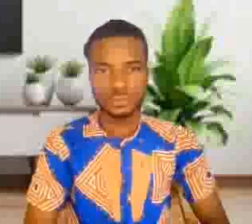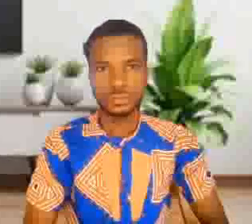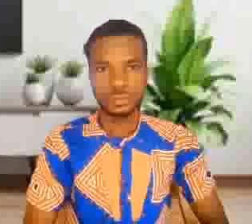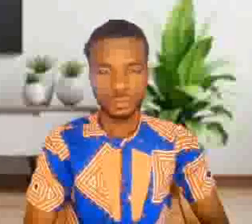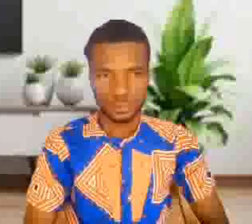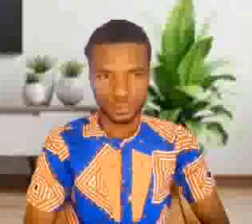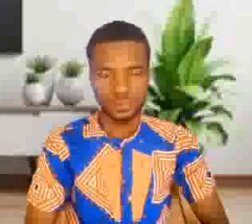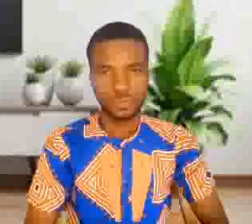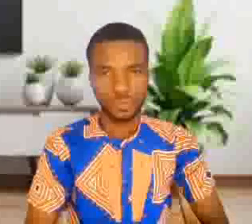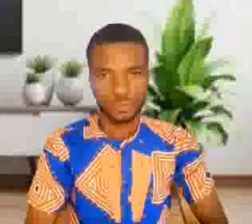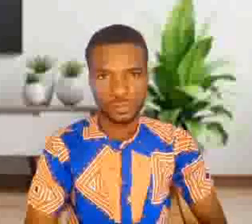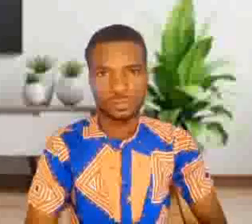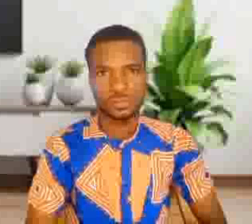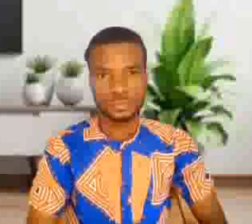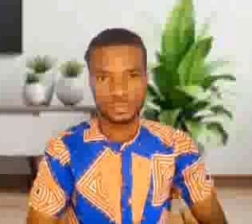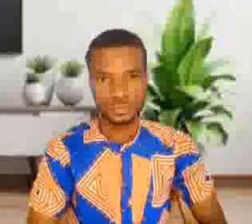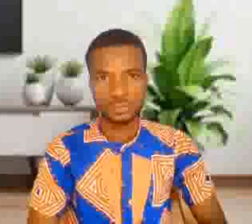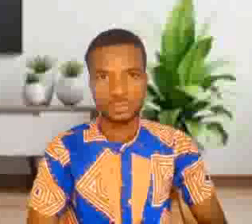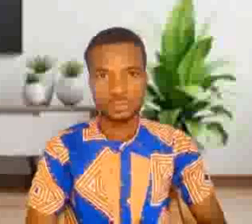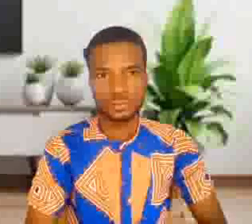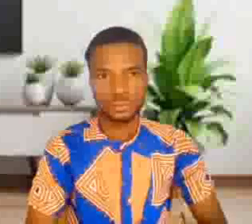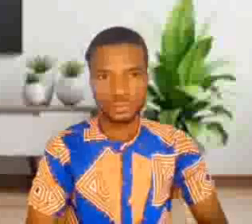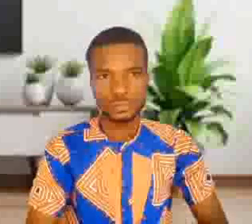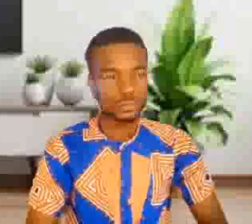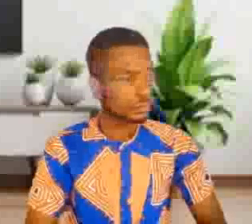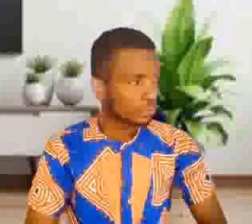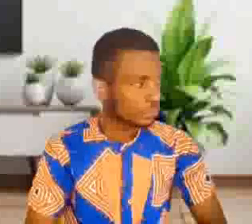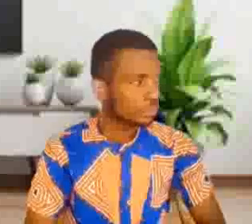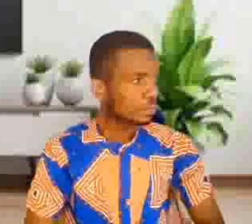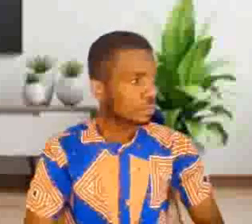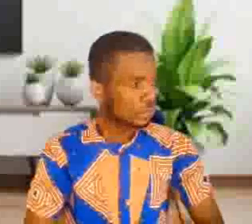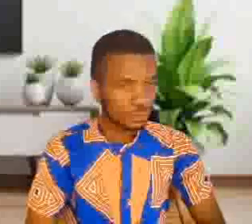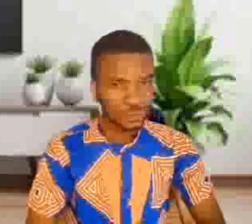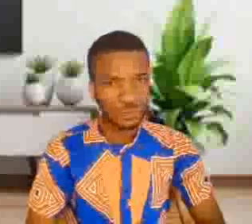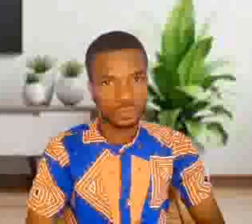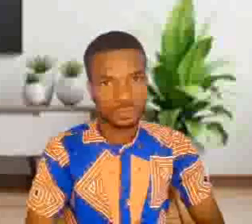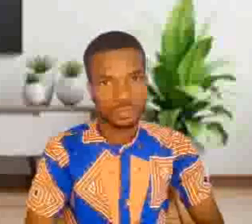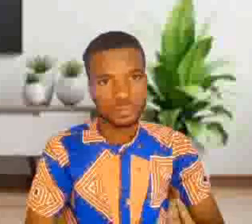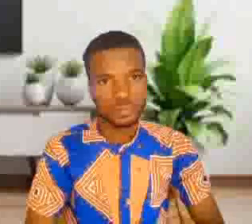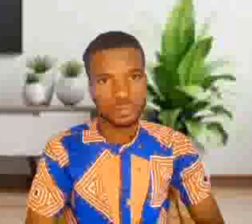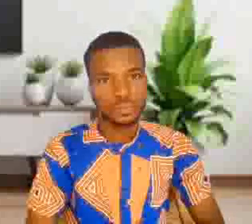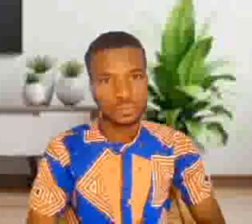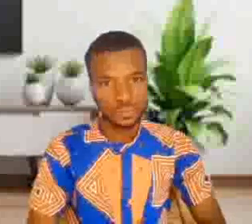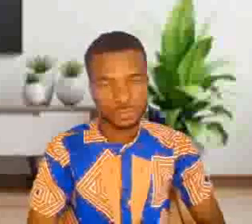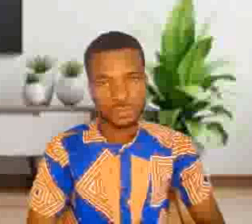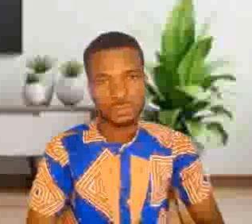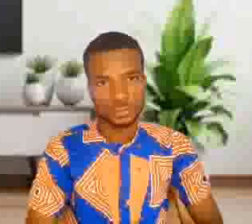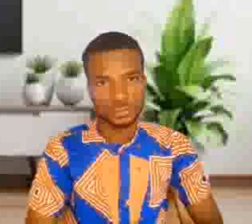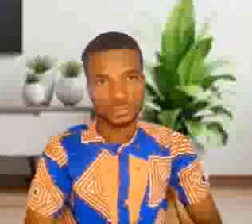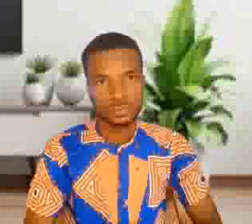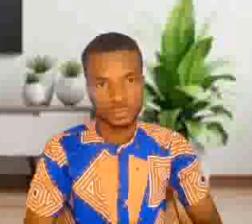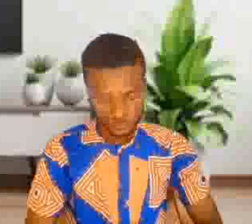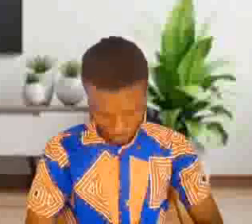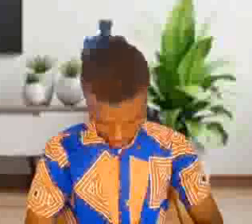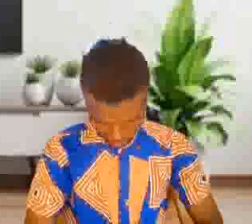actually brought his presence into the abode of the man. Eden, naturally, is the habitat of